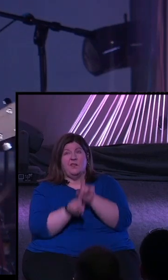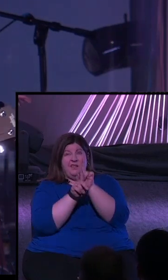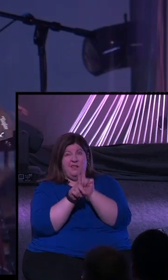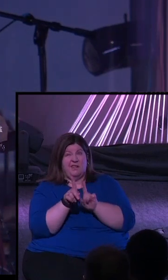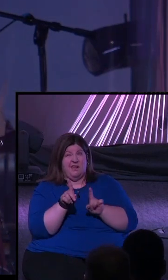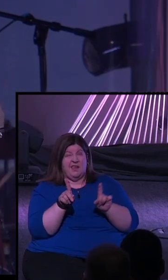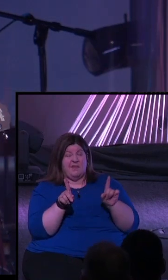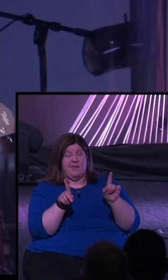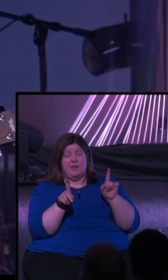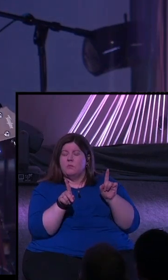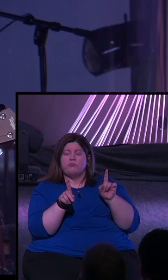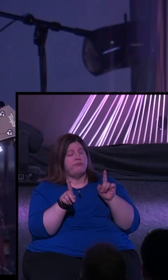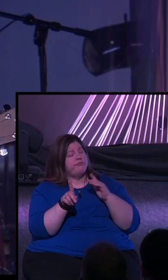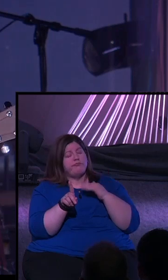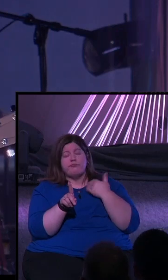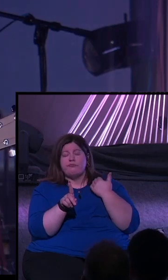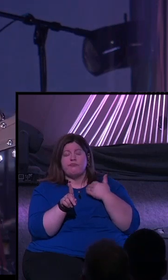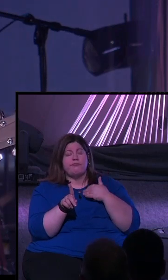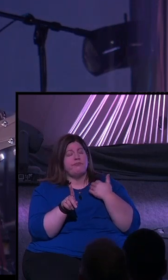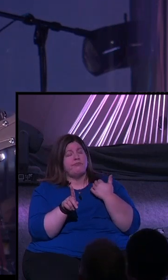No turning